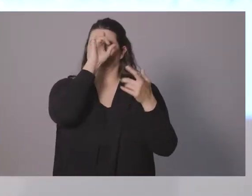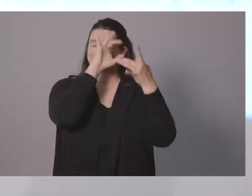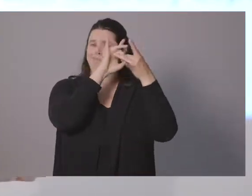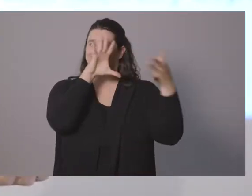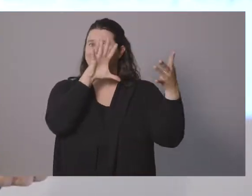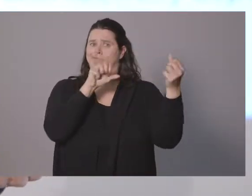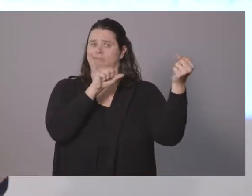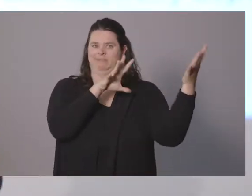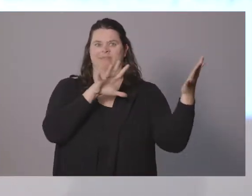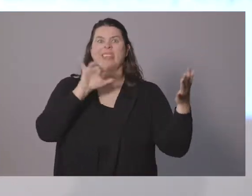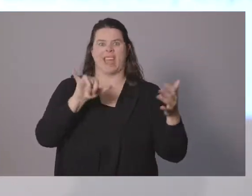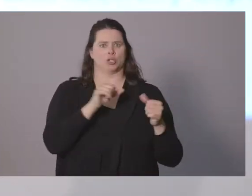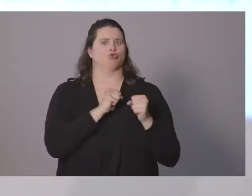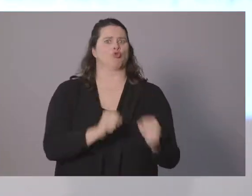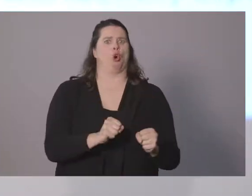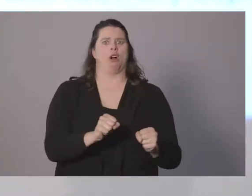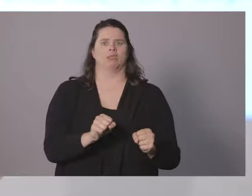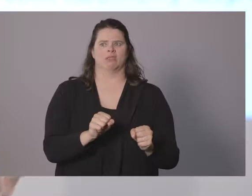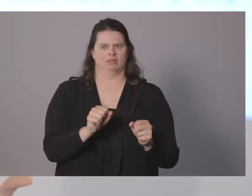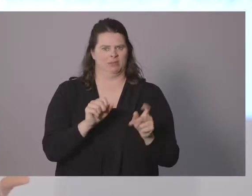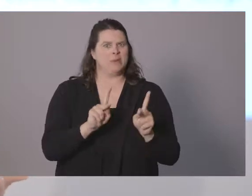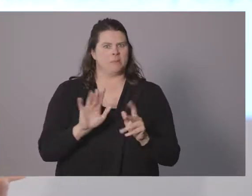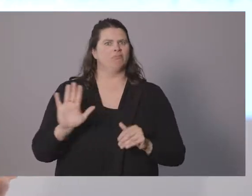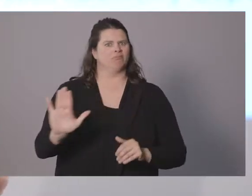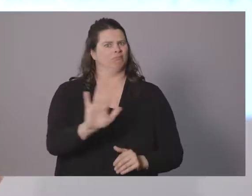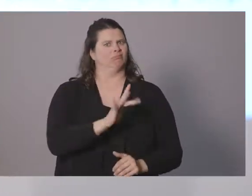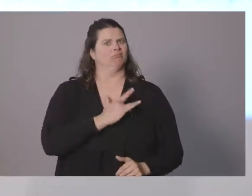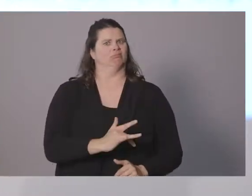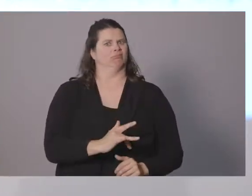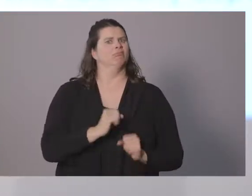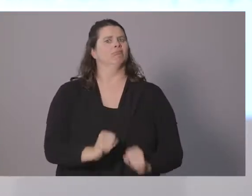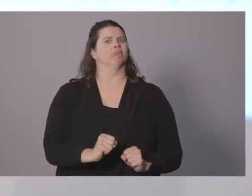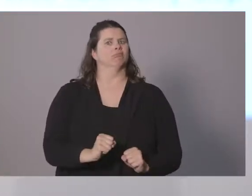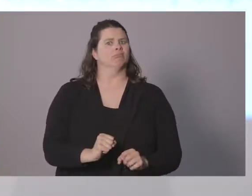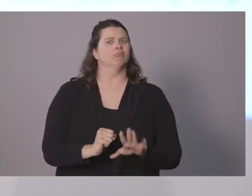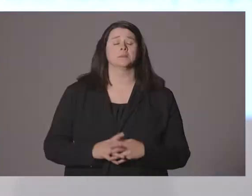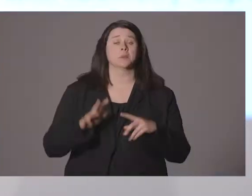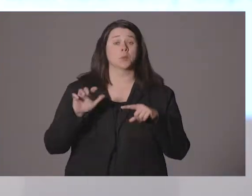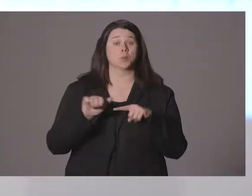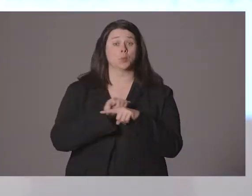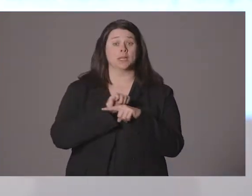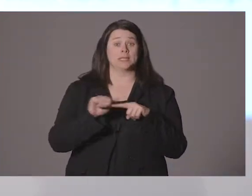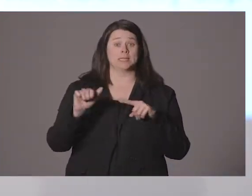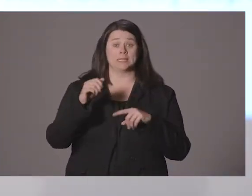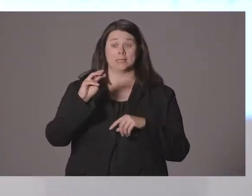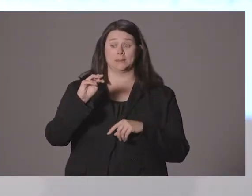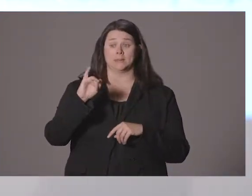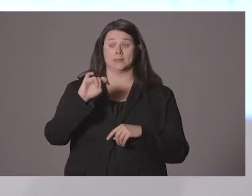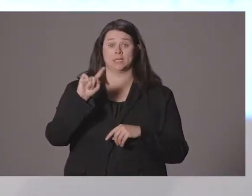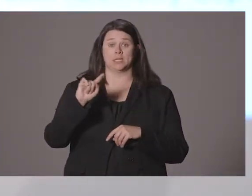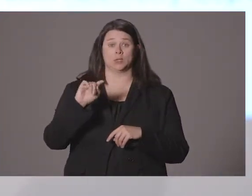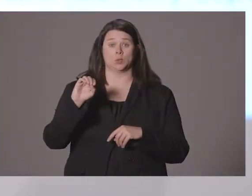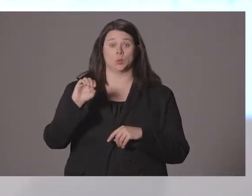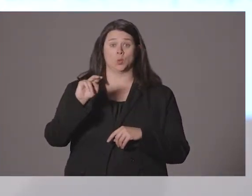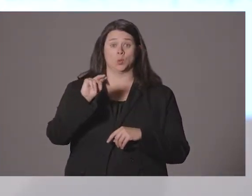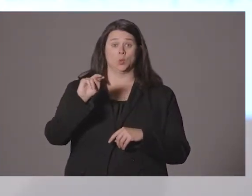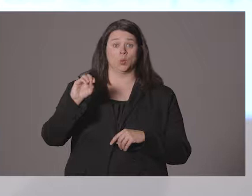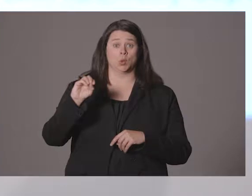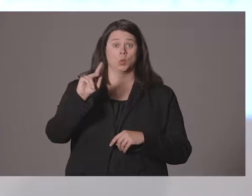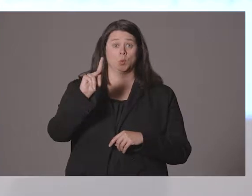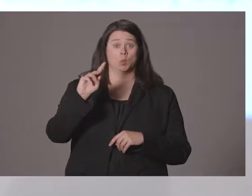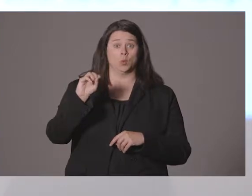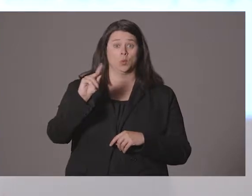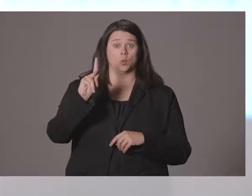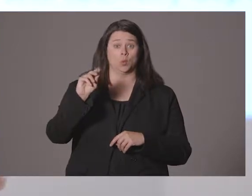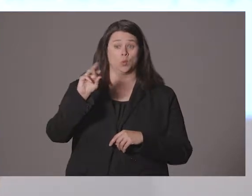practicing Mizu no Kokoro, or practicing a mind like still water, is one of the most critical components of practicing trauma-informed